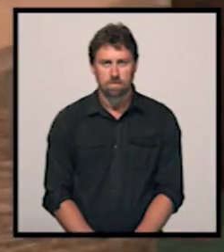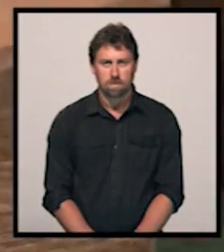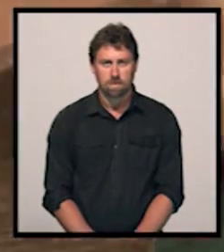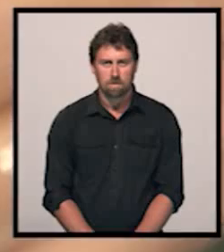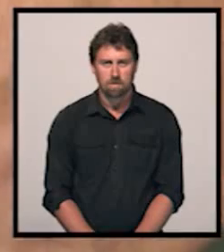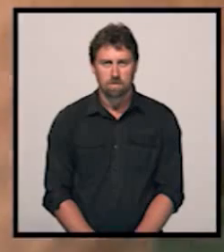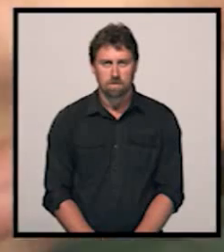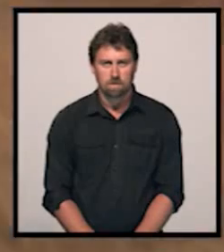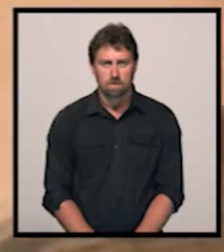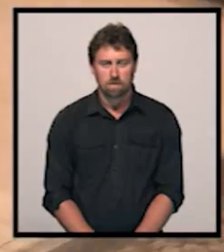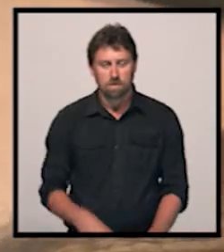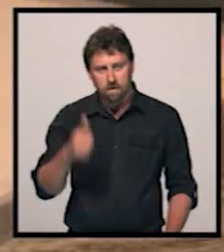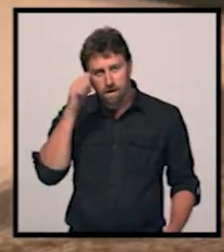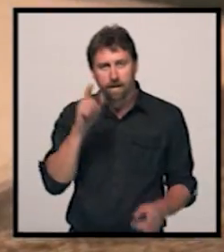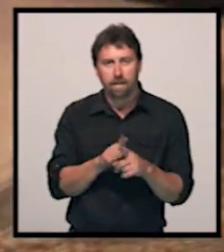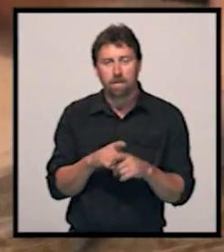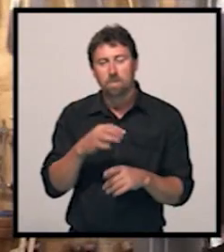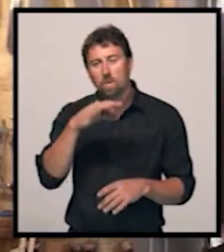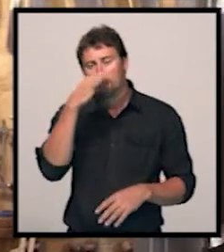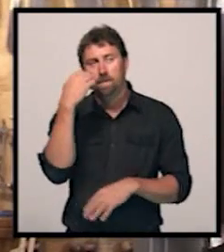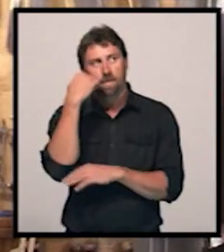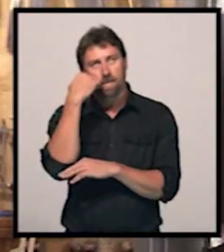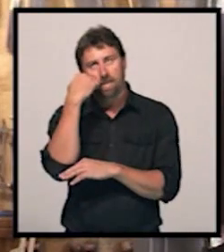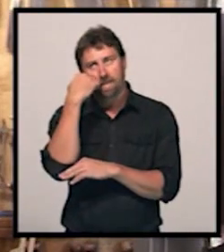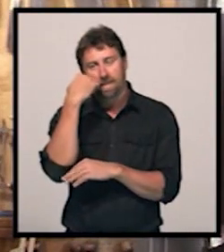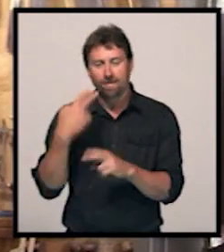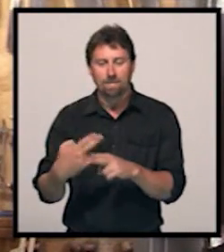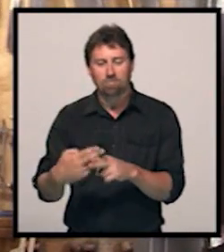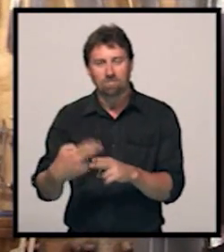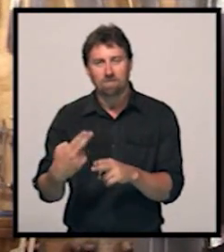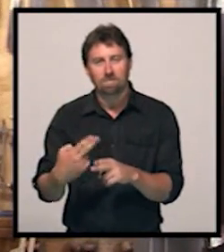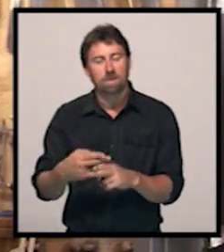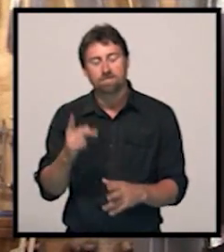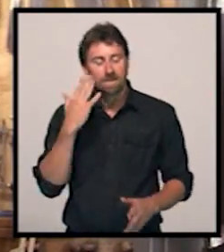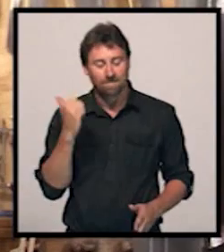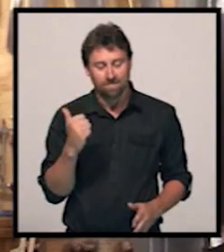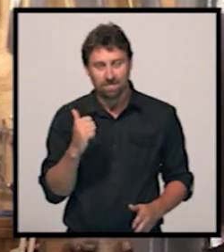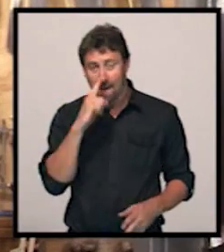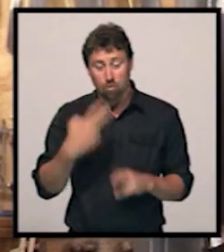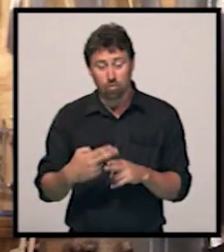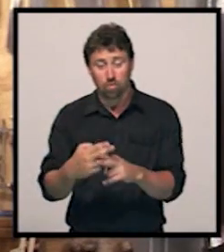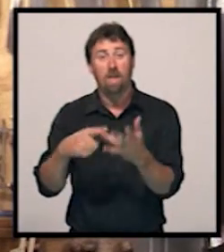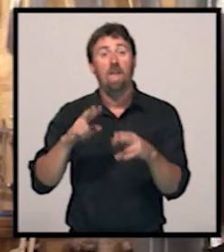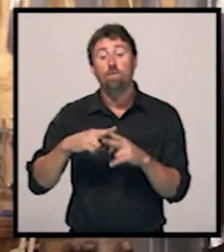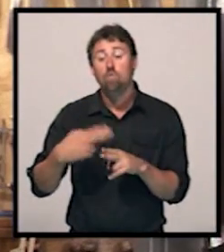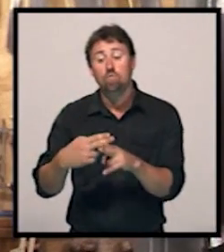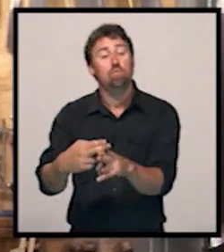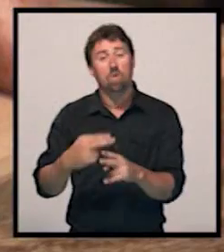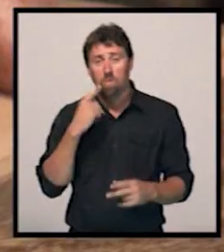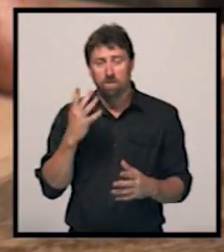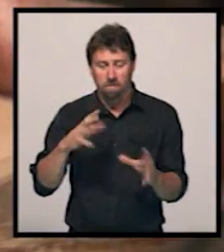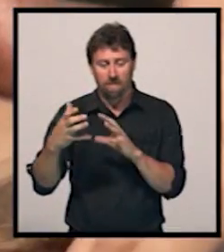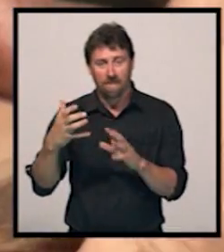I know it's like watching paint dry, but you can't rush it. If you do, it's going to take you twice as long because you're going to have to do it again.